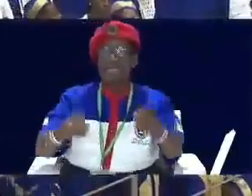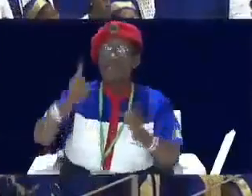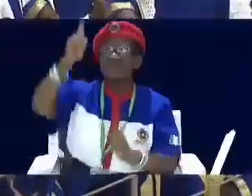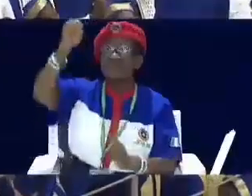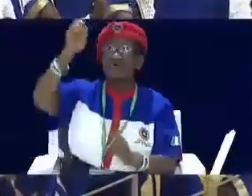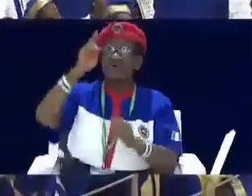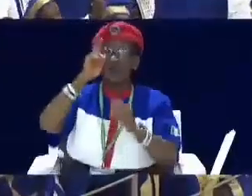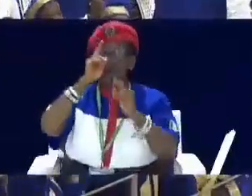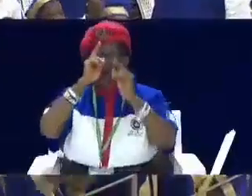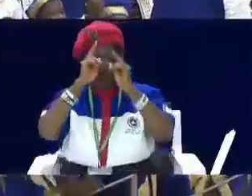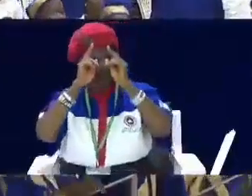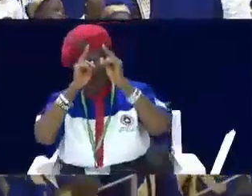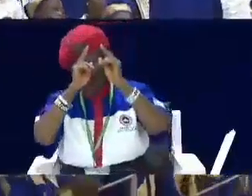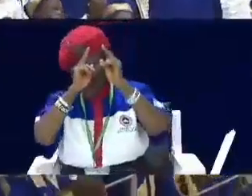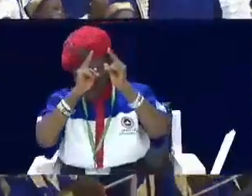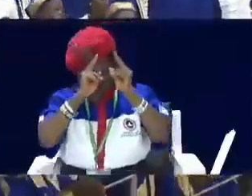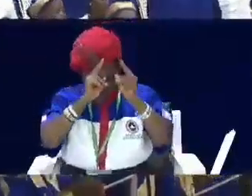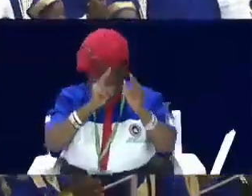give you